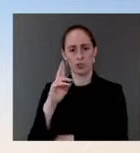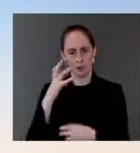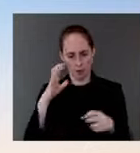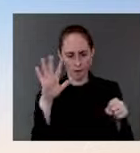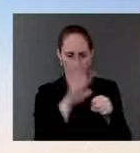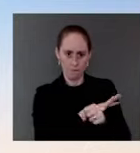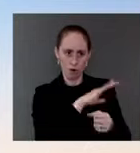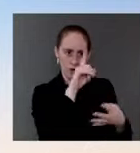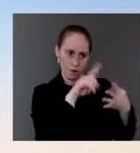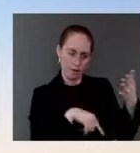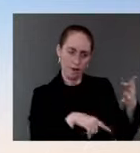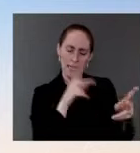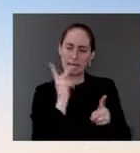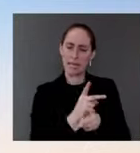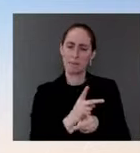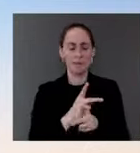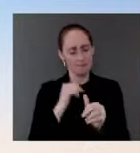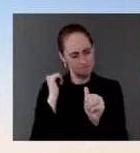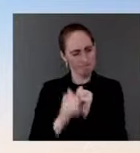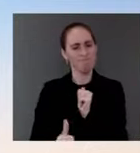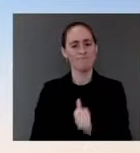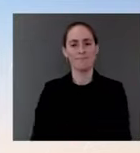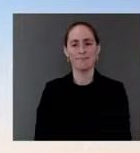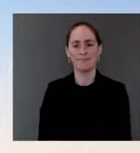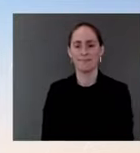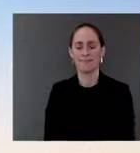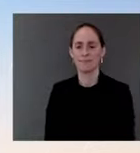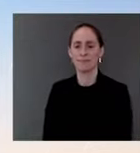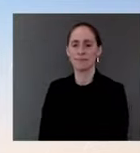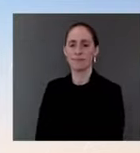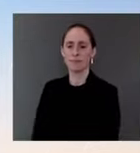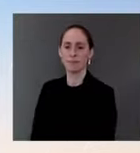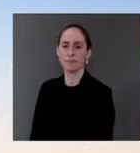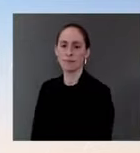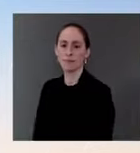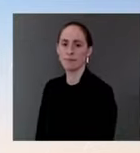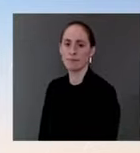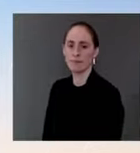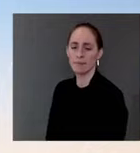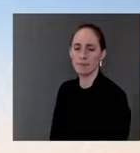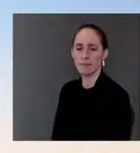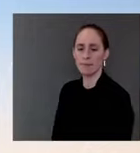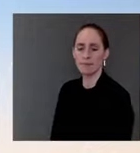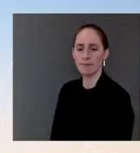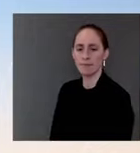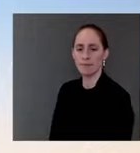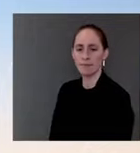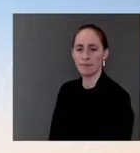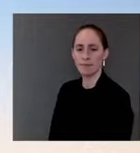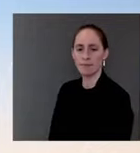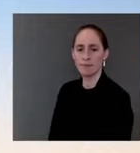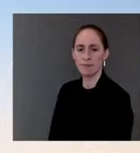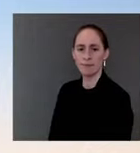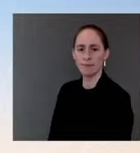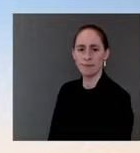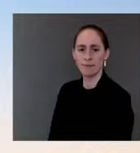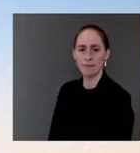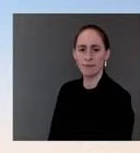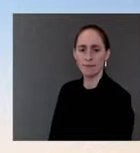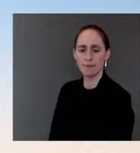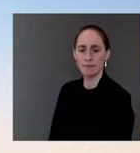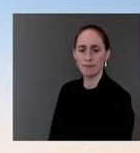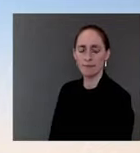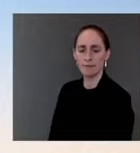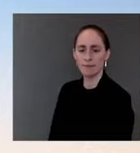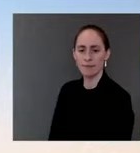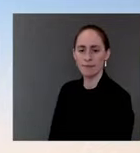abortion, what path does this White House see for the Women's Health Protection Act, given the current balance in the Senate? Would you